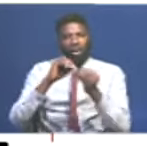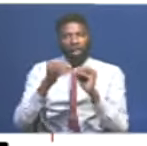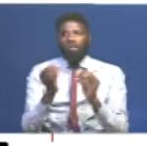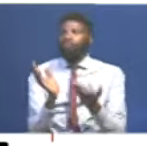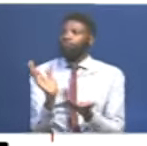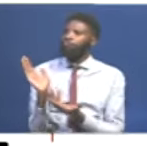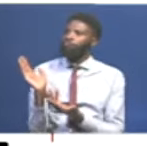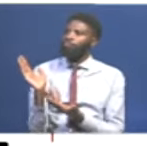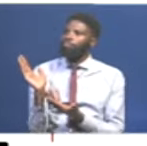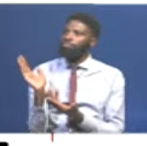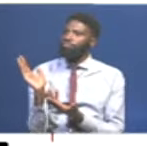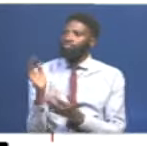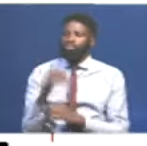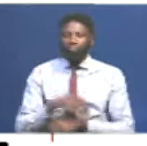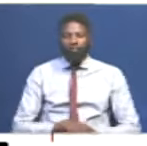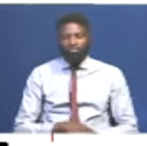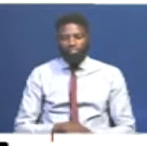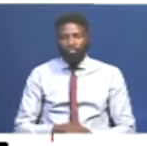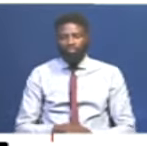+24 990 019 4854 or